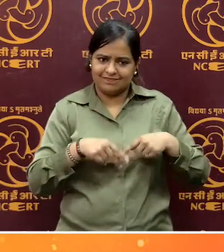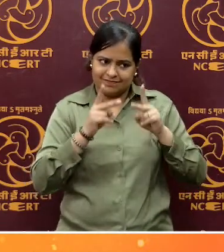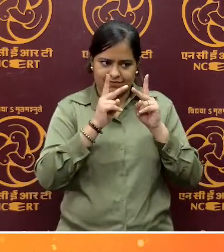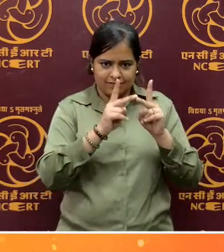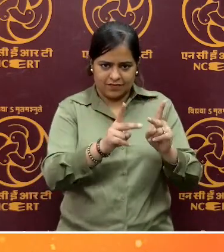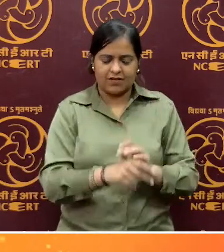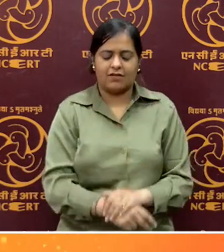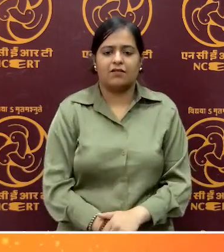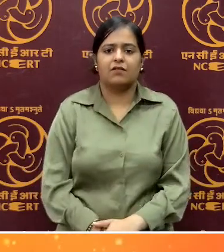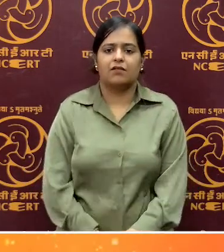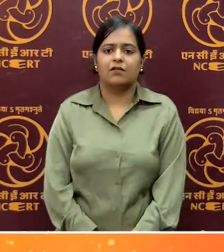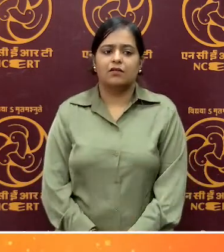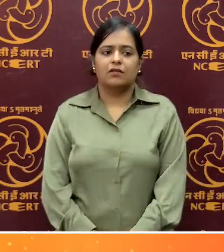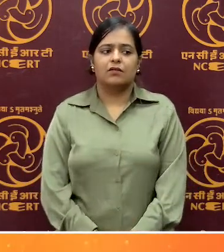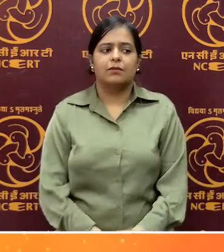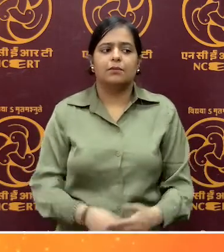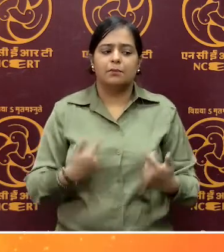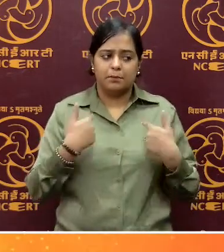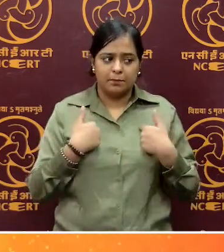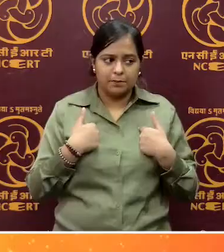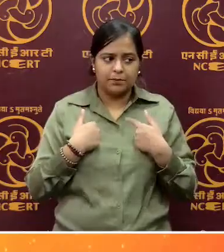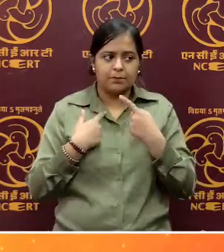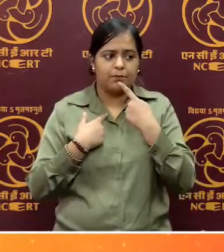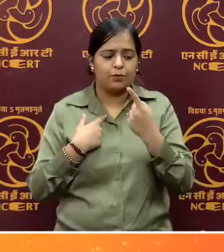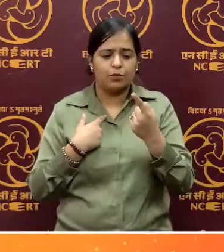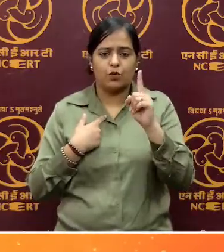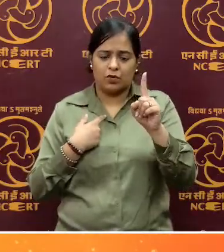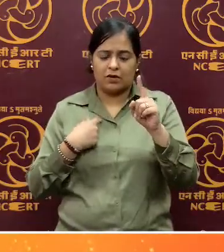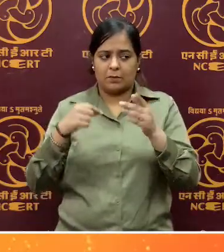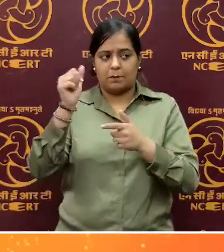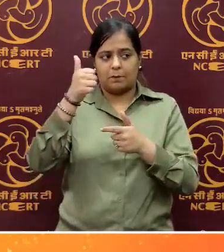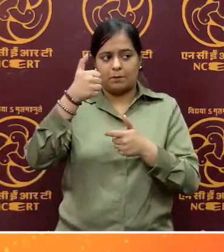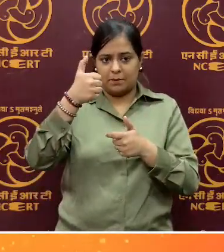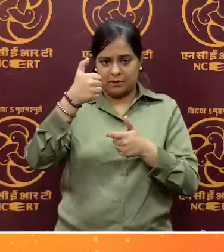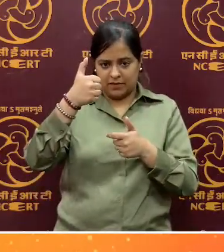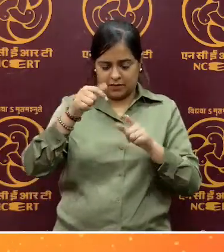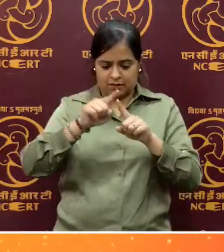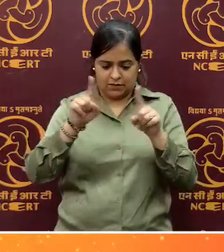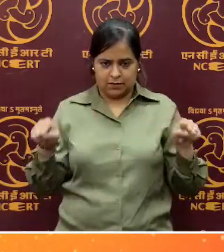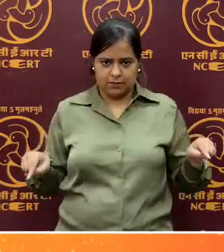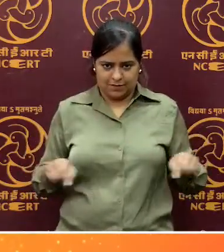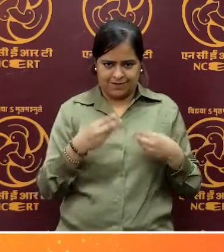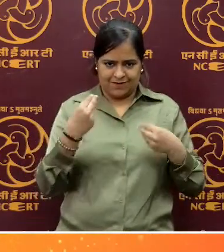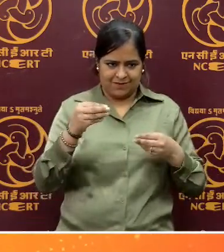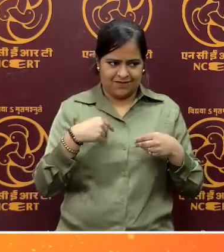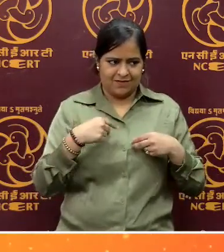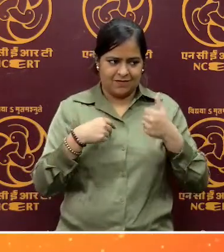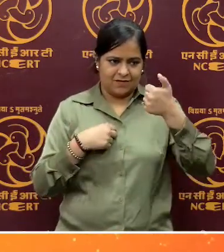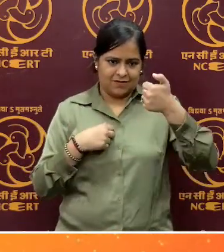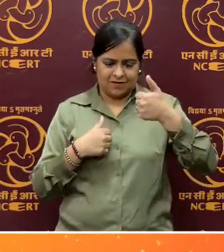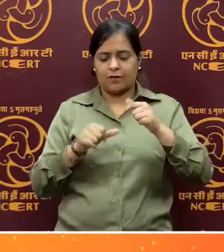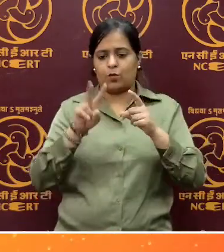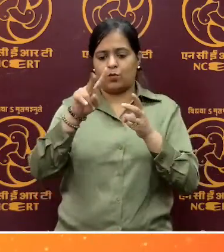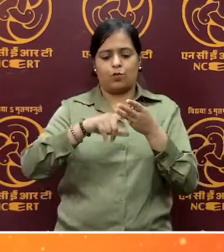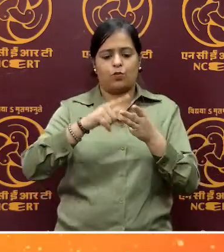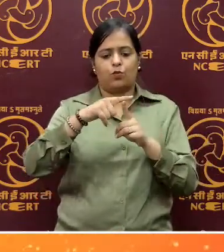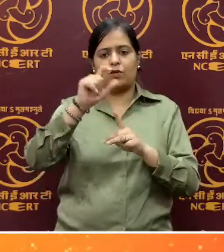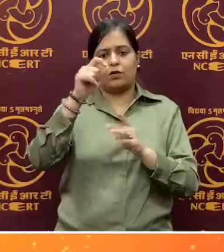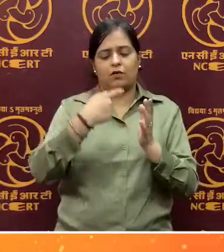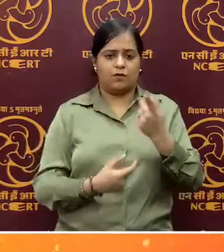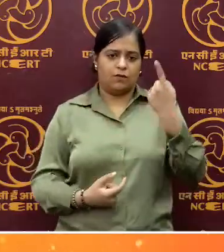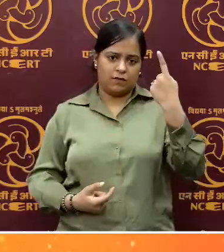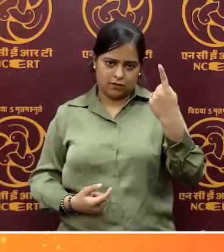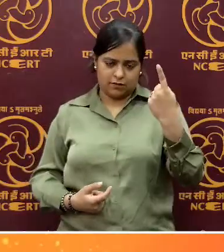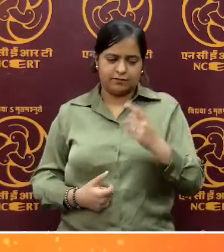have this notepad. I've kept one. This pen represents one plane, one vector. Okay, it is in this. Now